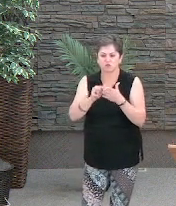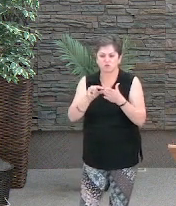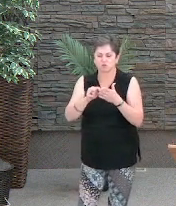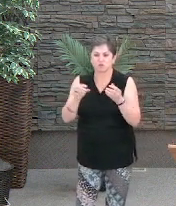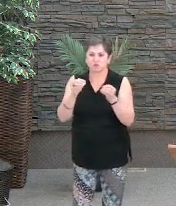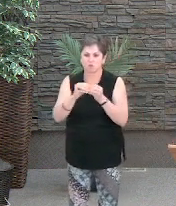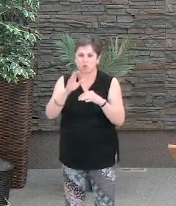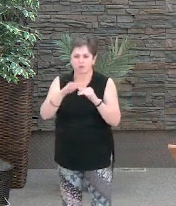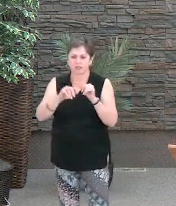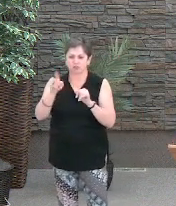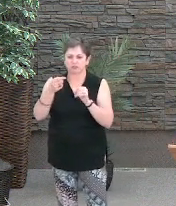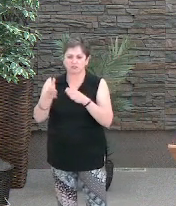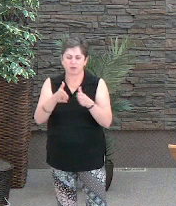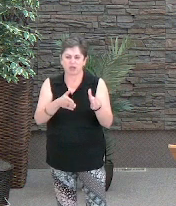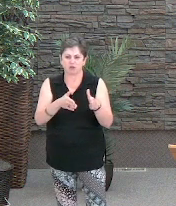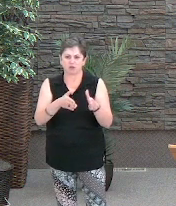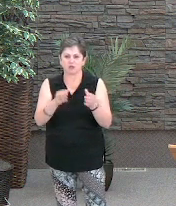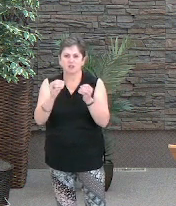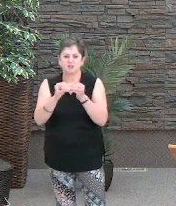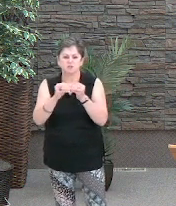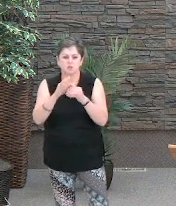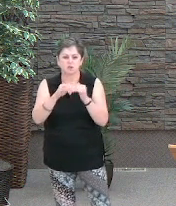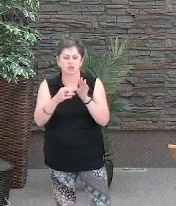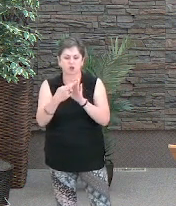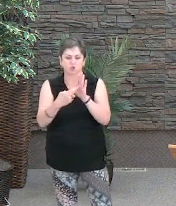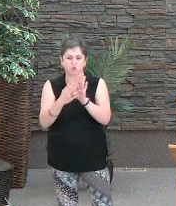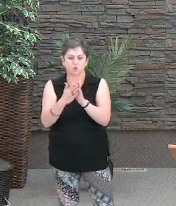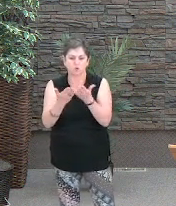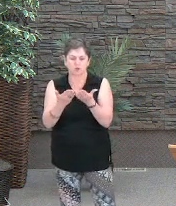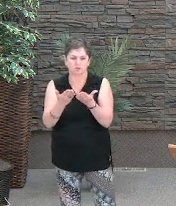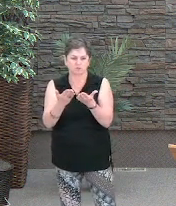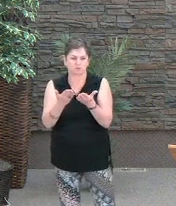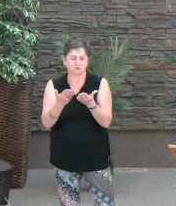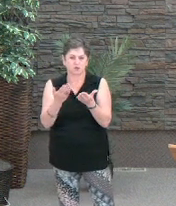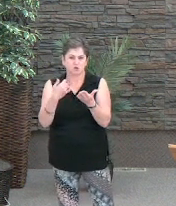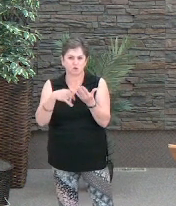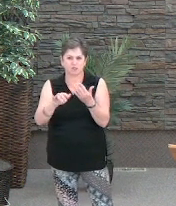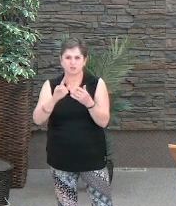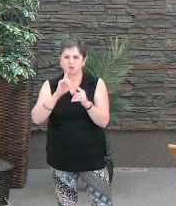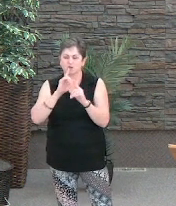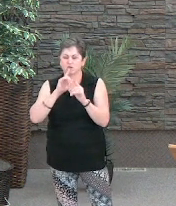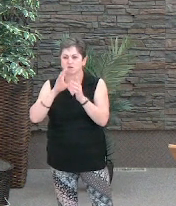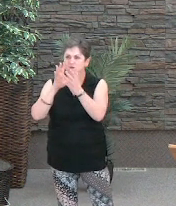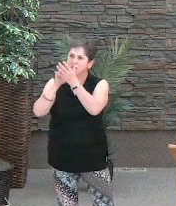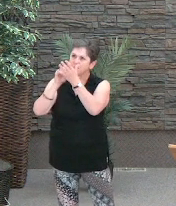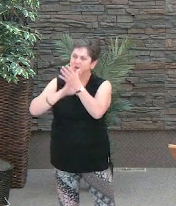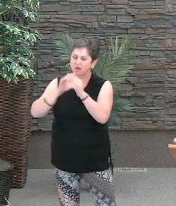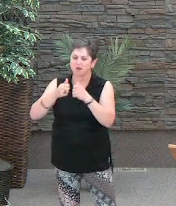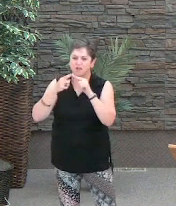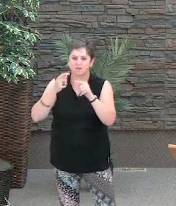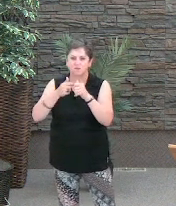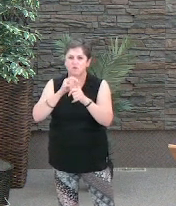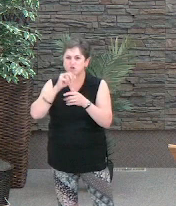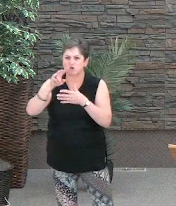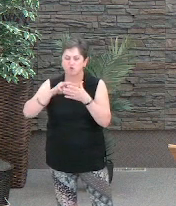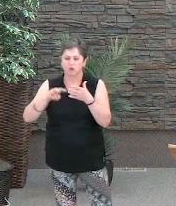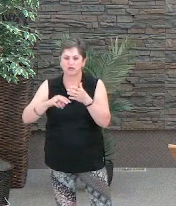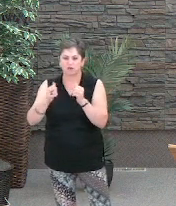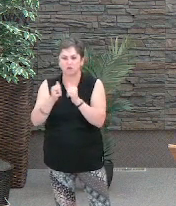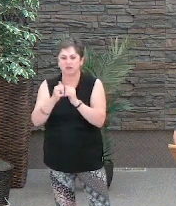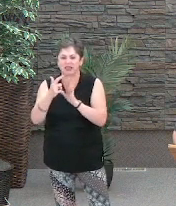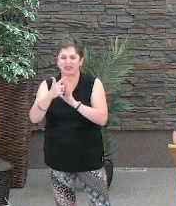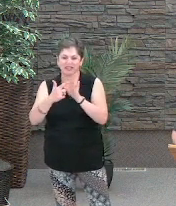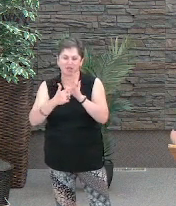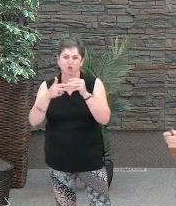is more than a pattern. It's more than a rule book. We still order our lives by it, but we don't read it